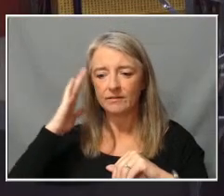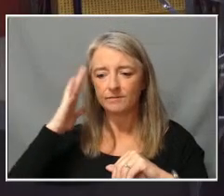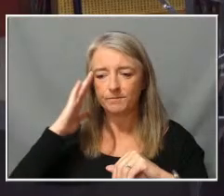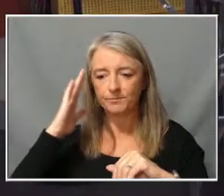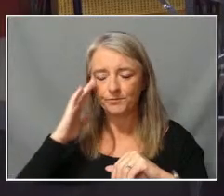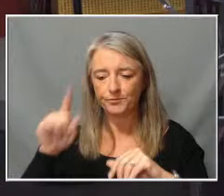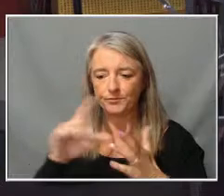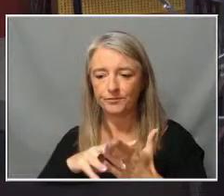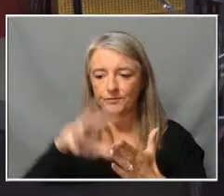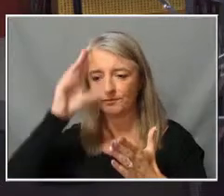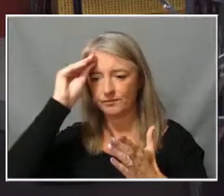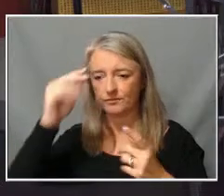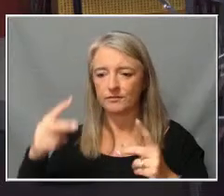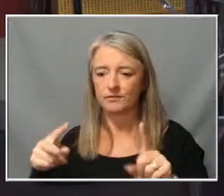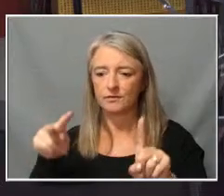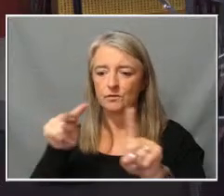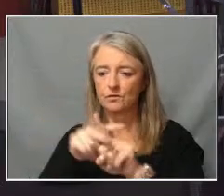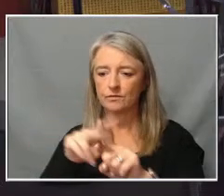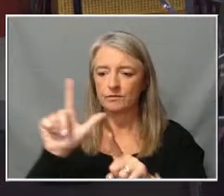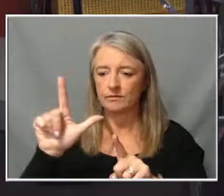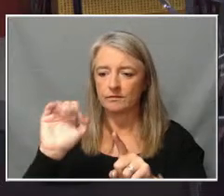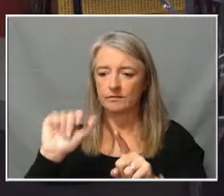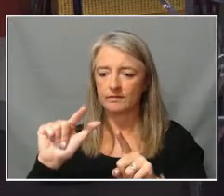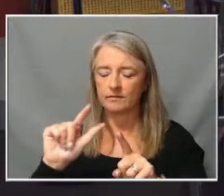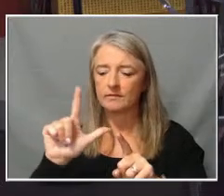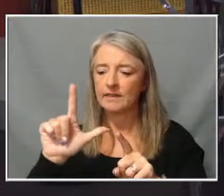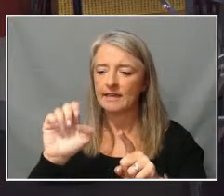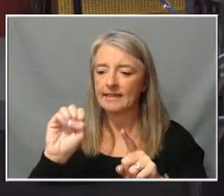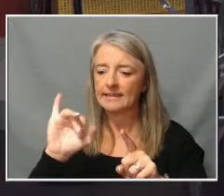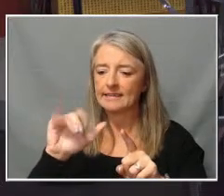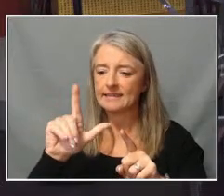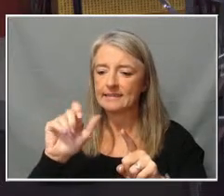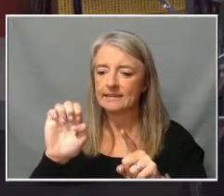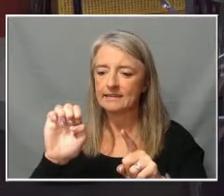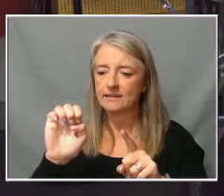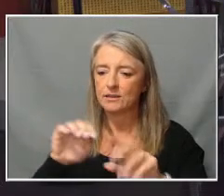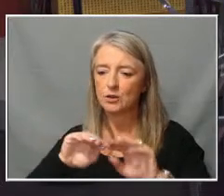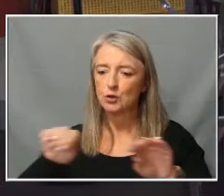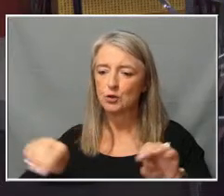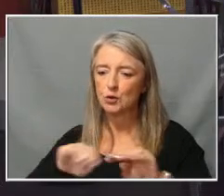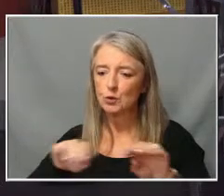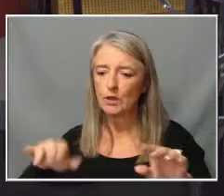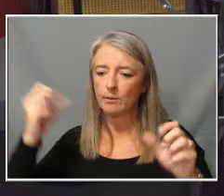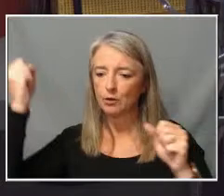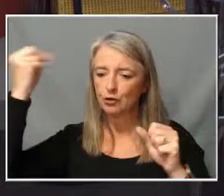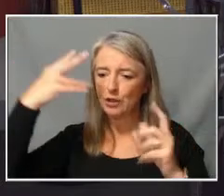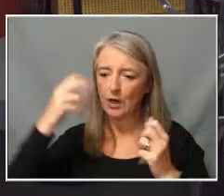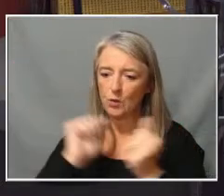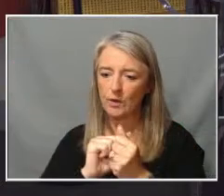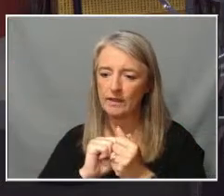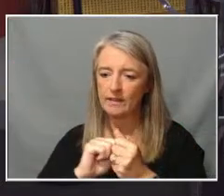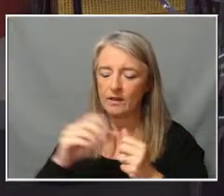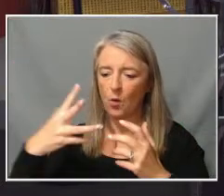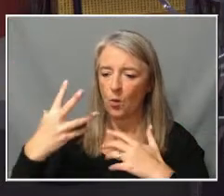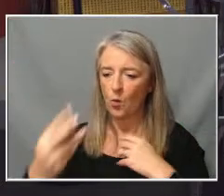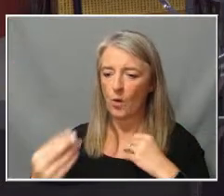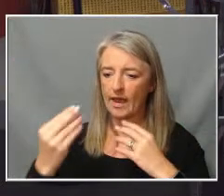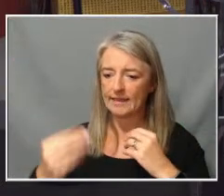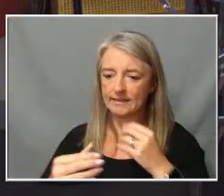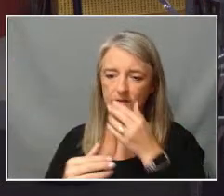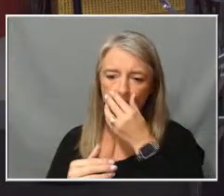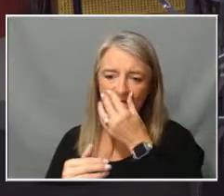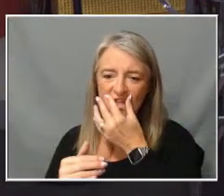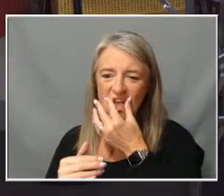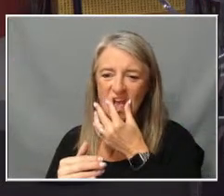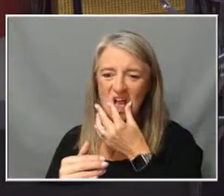actually charge your leg at night. But Leslie wants to know if you swim or shower with it. Are you allowed to get it wet in any way? So this